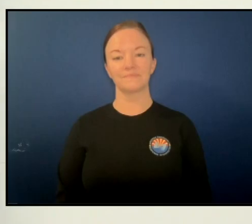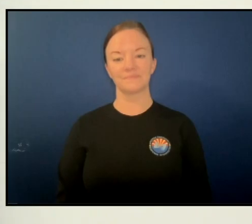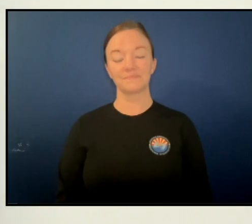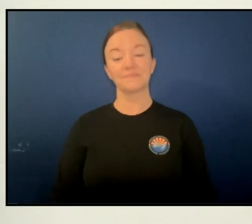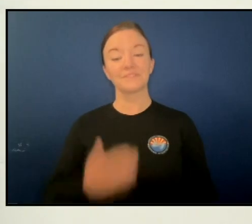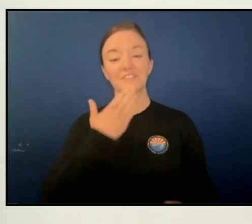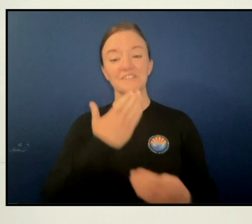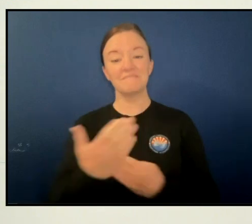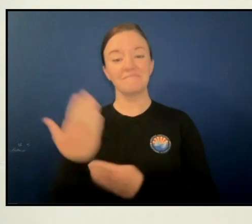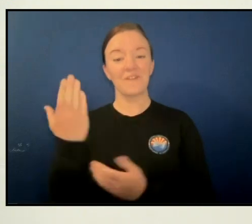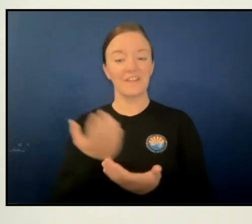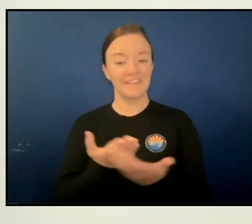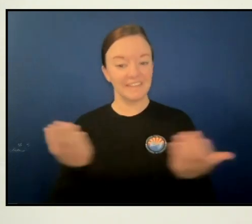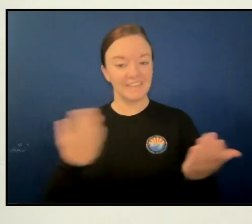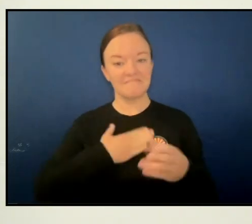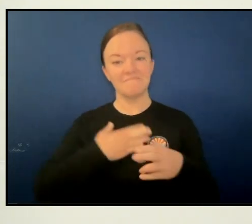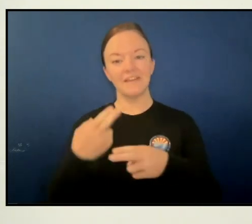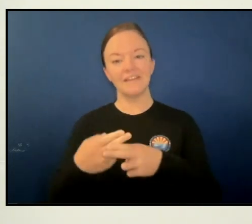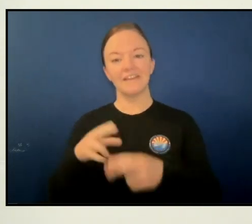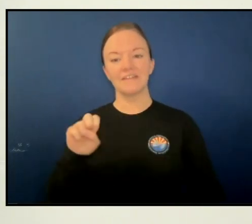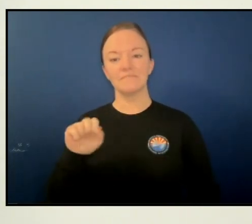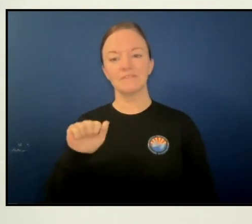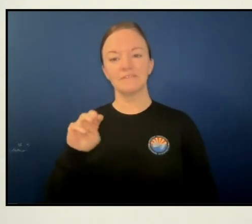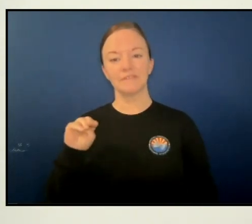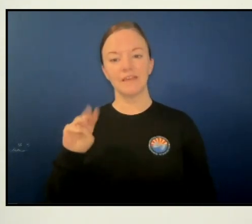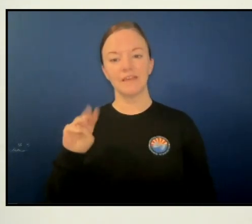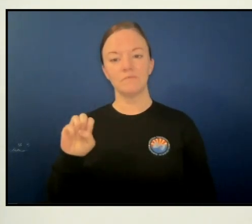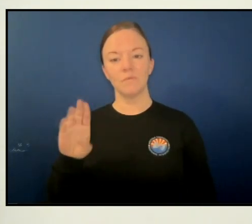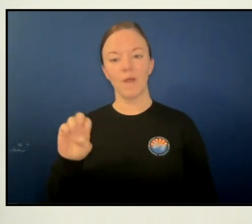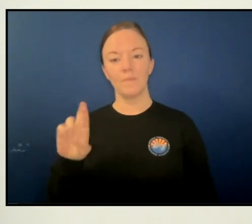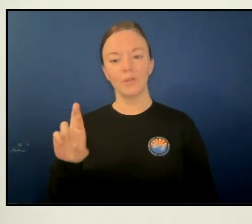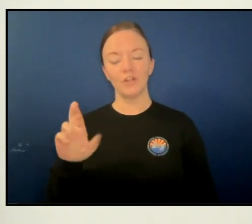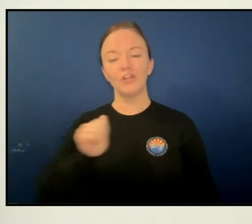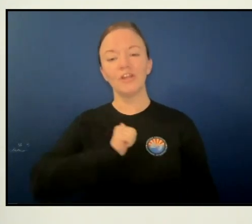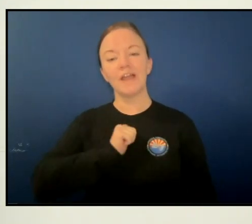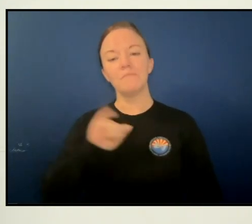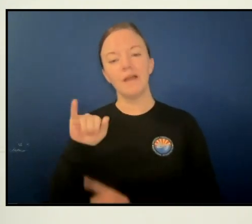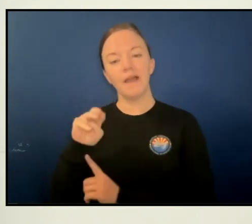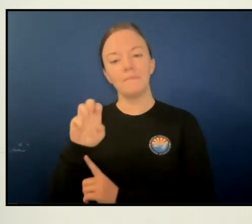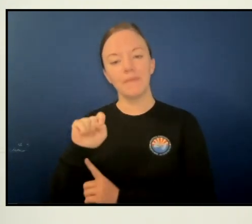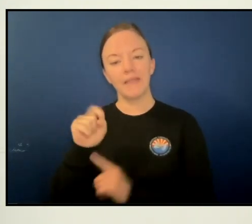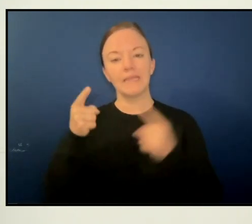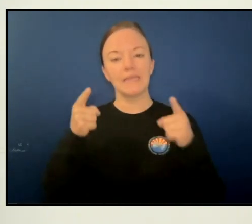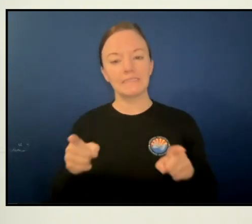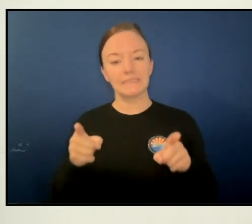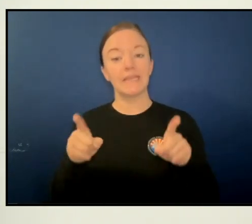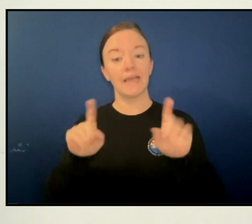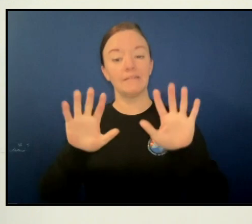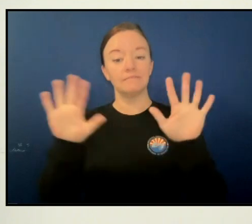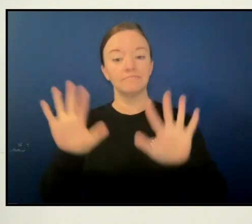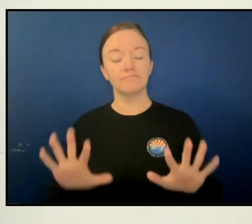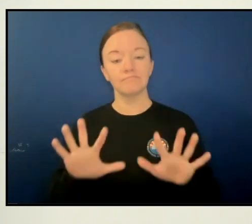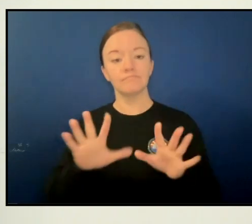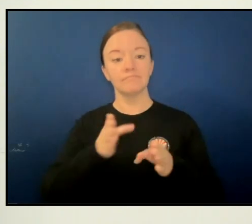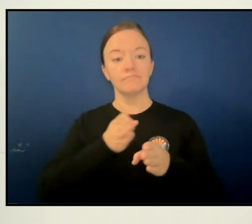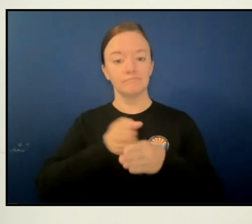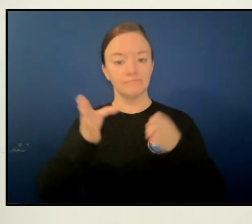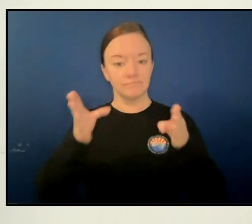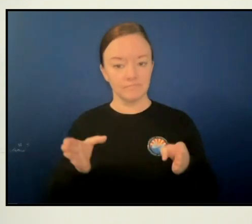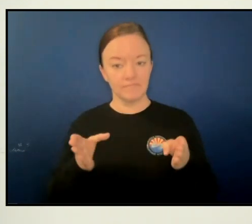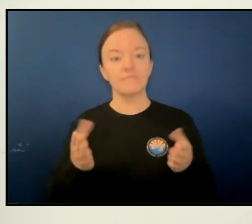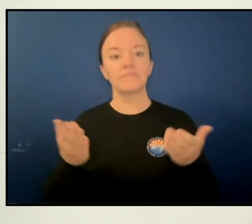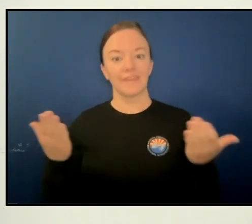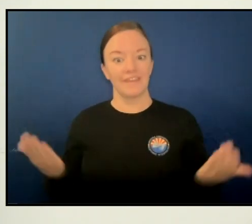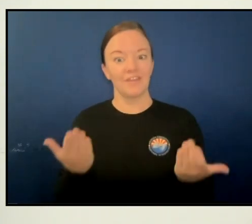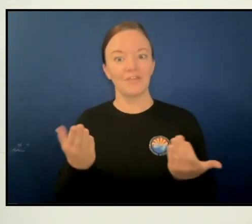Good morning, everyone. My name is Sam Webber. I'm an incident meteorologist trained here on the Calf Canyon Fire, training with the one and only Tom